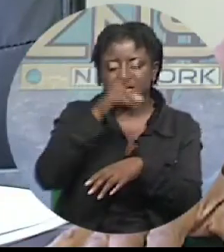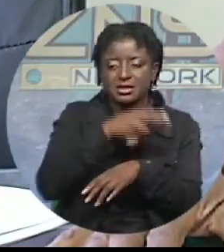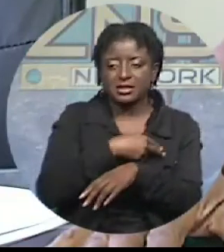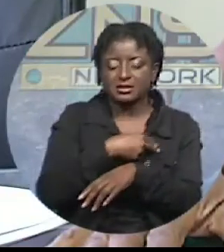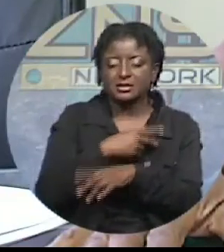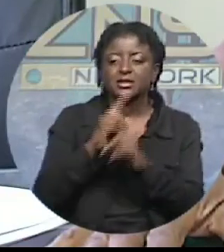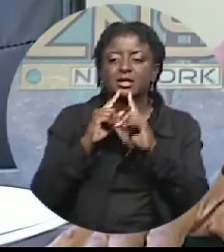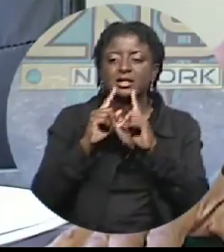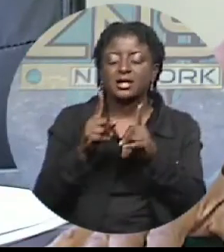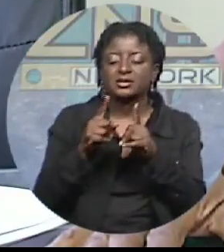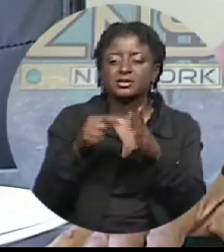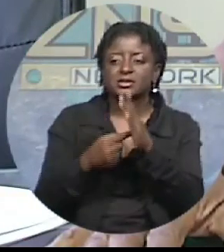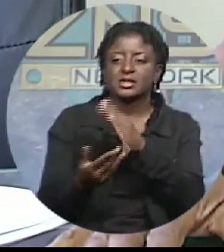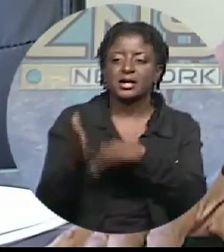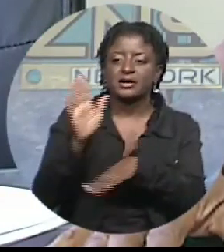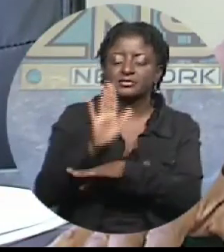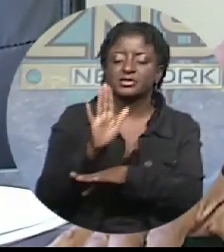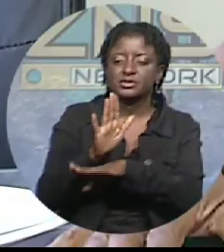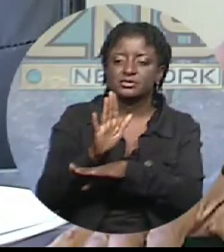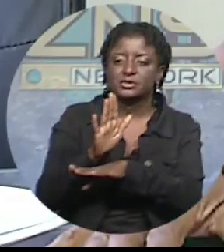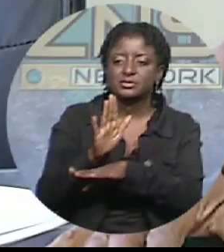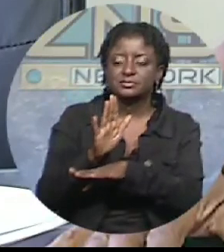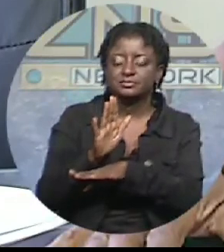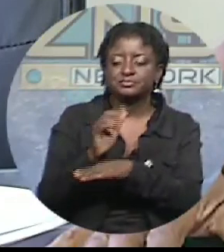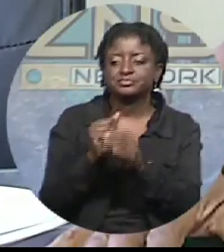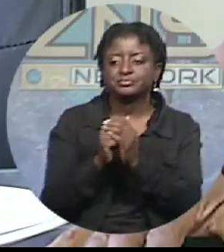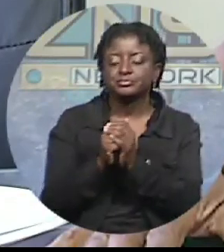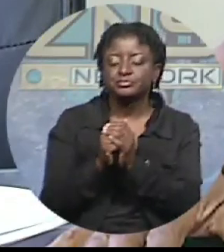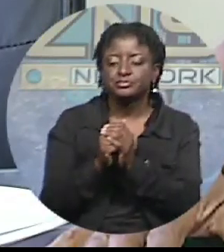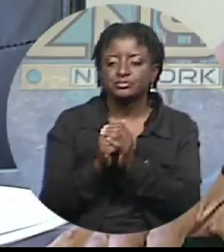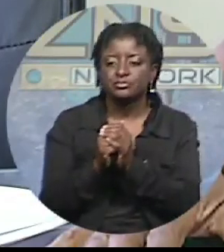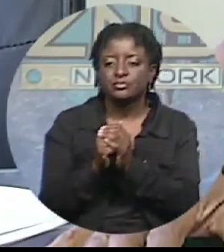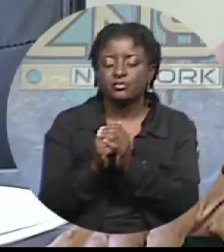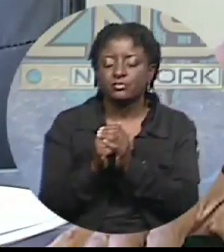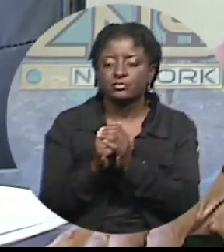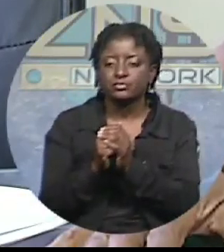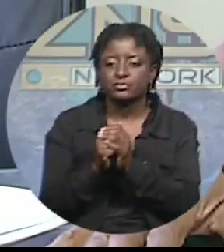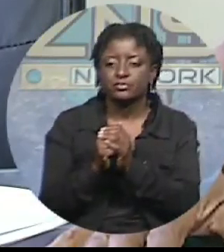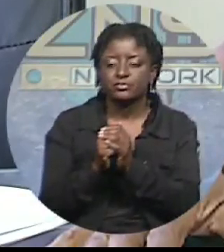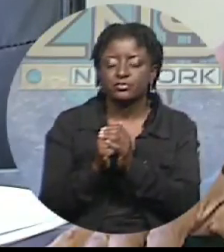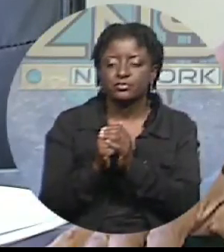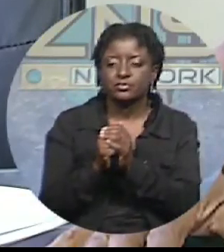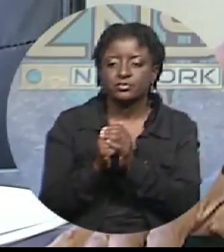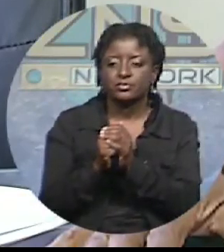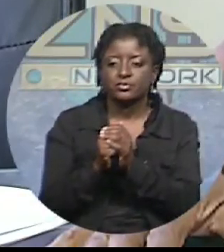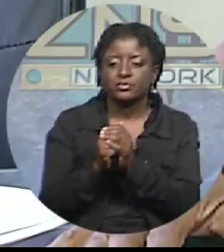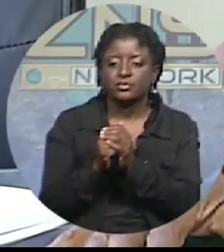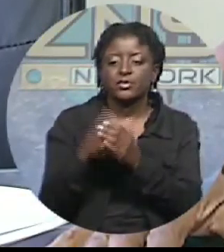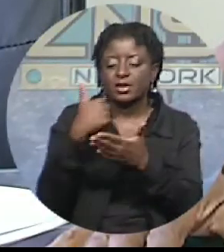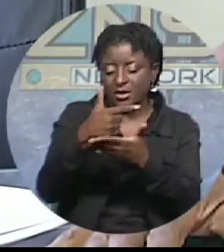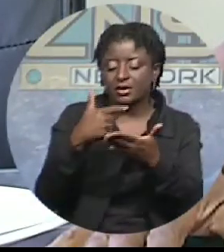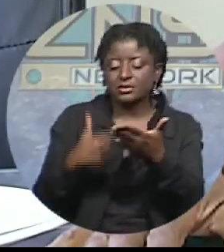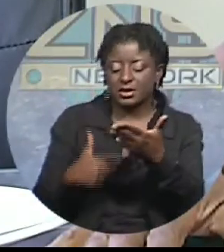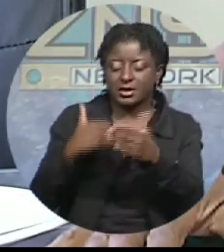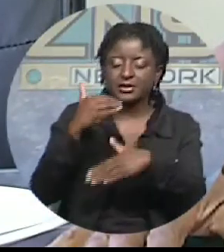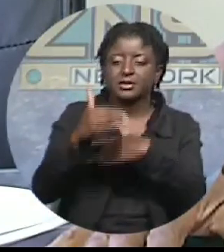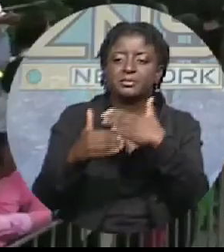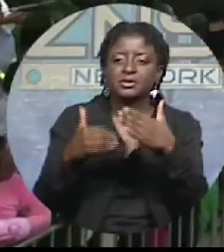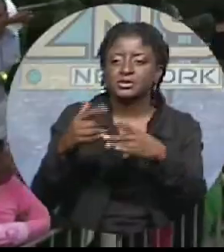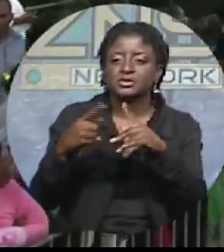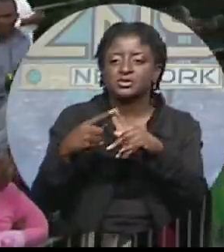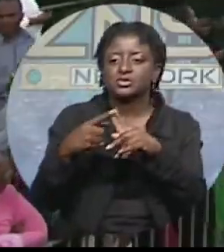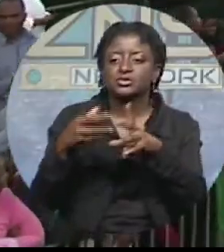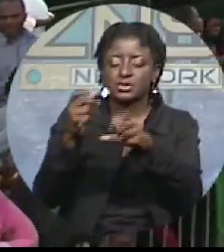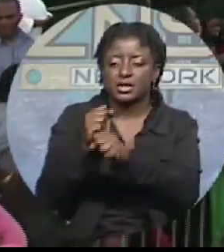afternoon, outlining the process taken by the various Junkanoo organizations and the Junkanoo Corporation accountants to establish